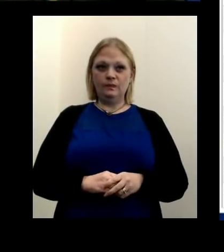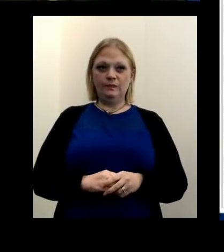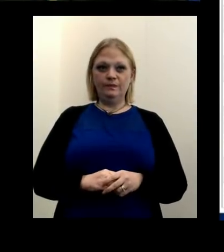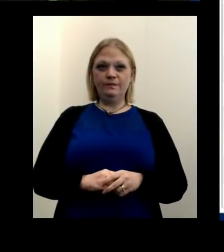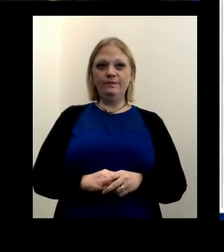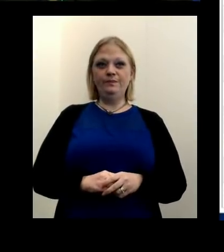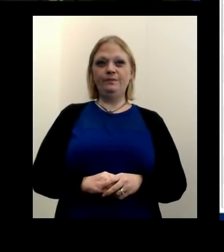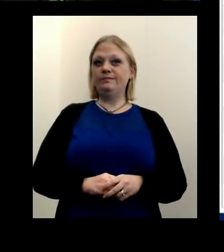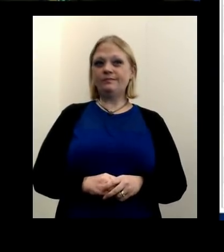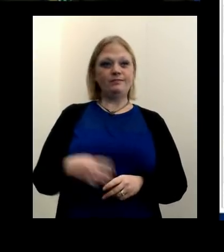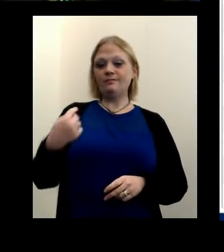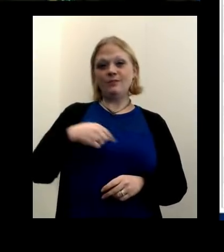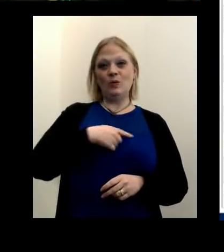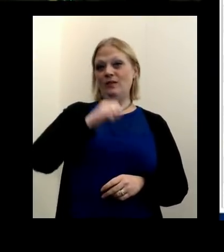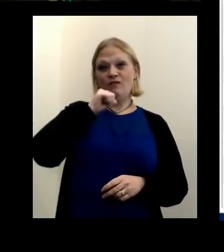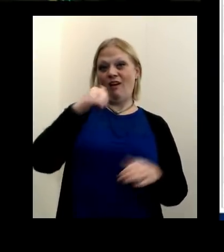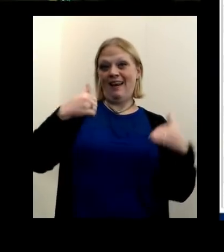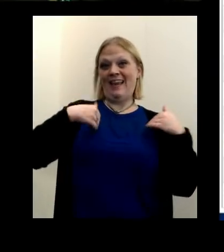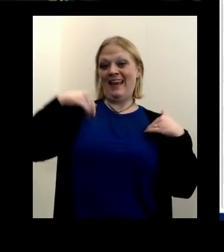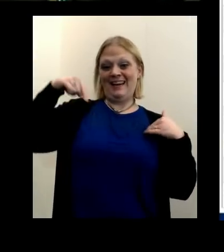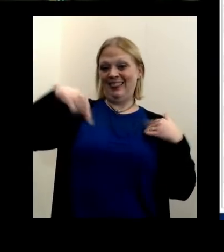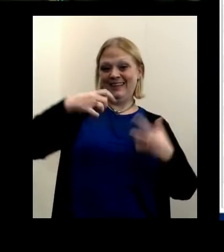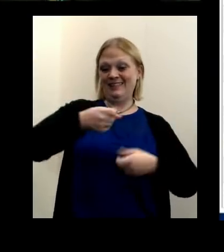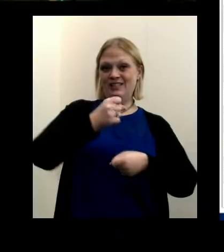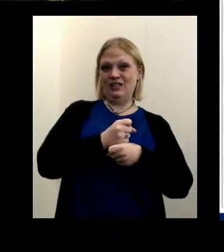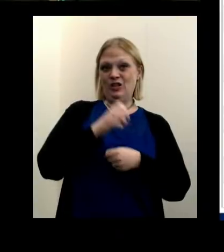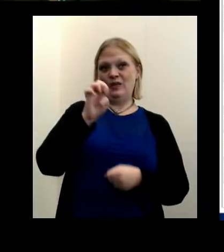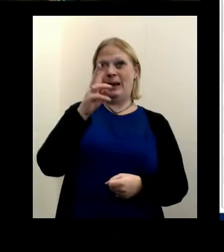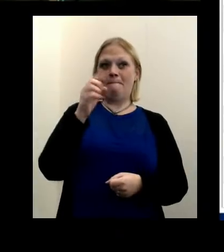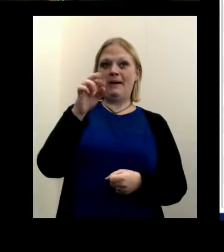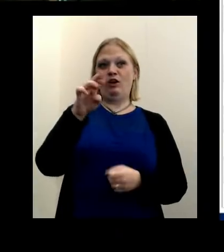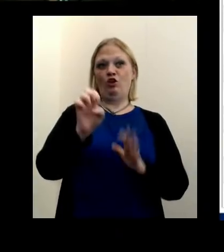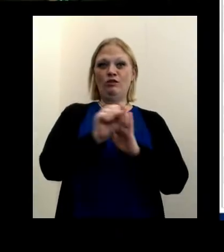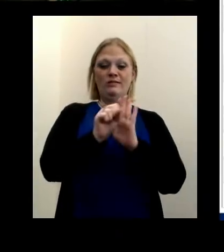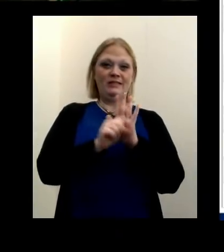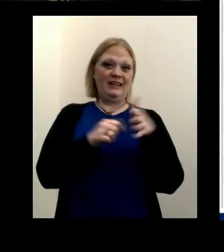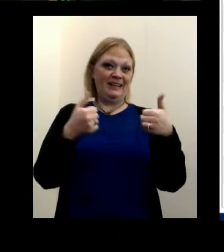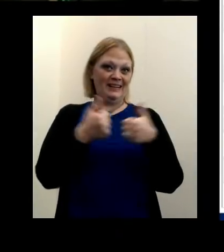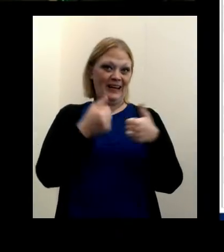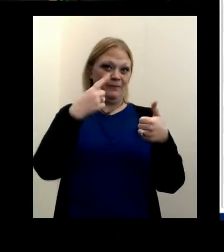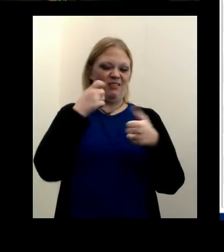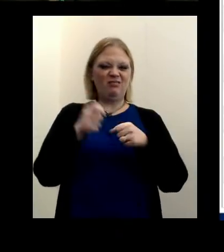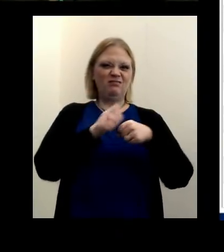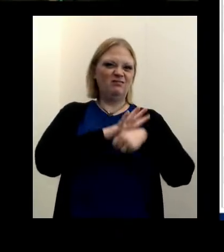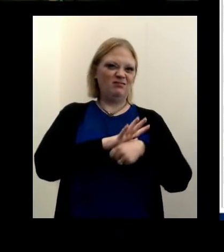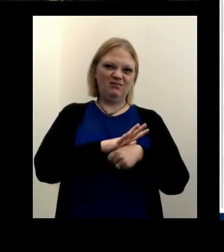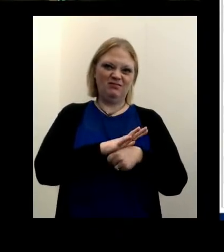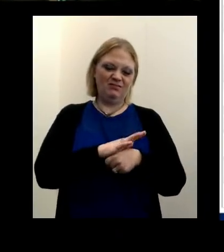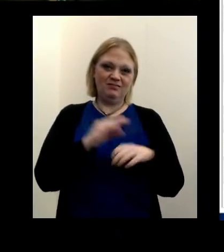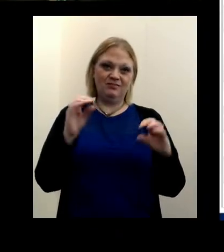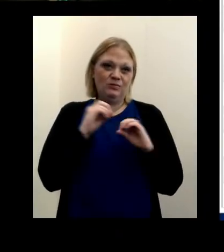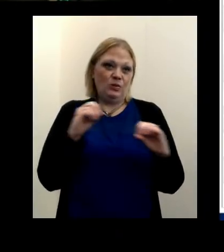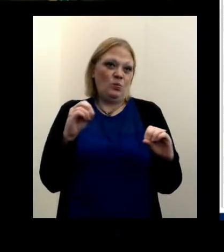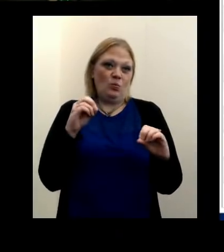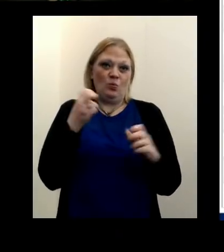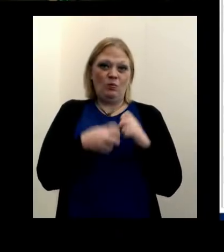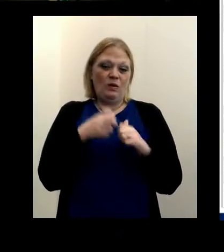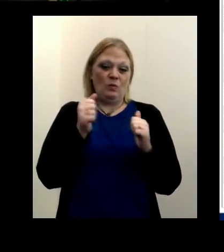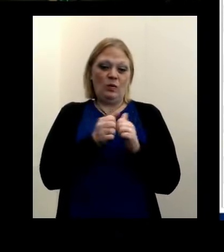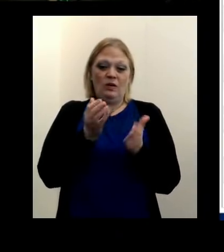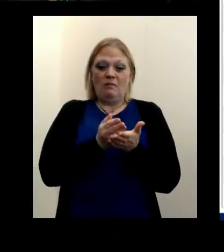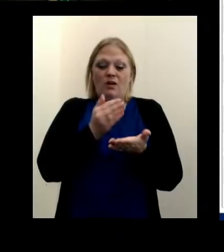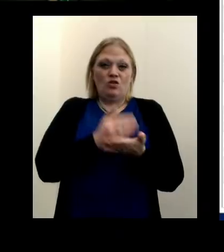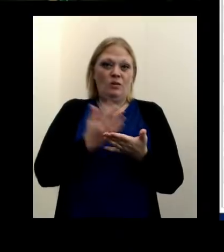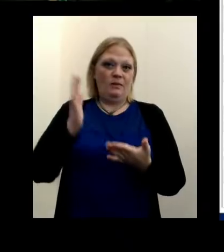We have not had it this year, the Empire State Games, because of the issues associated with COVID, and there were, I know, problems with the budget for